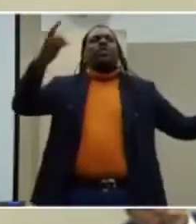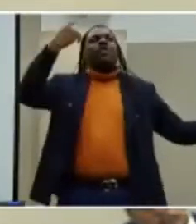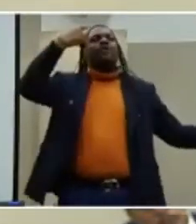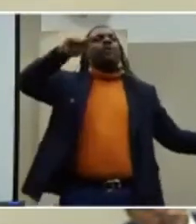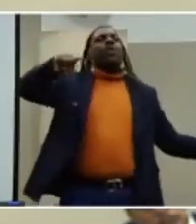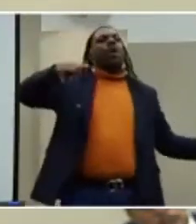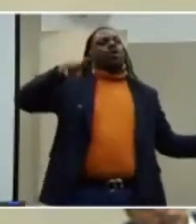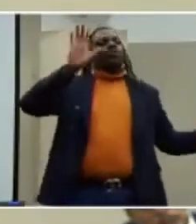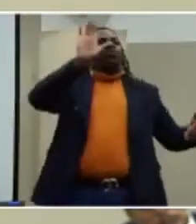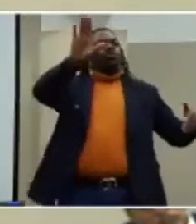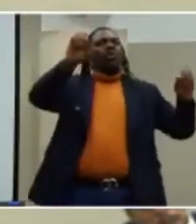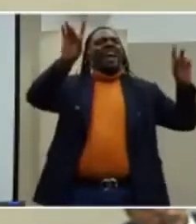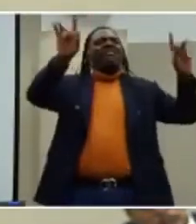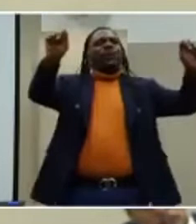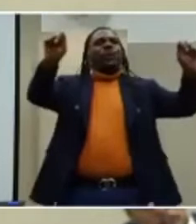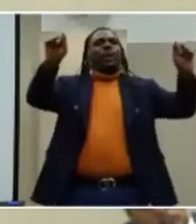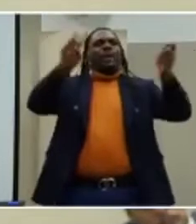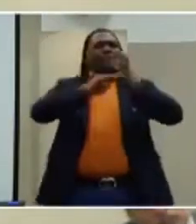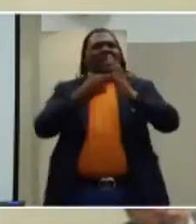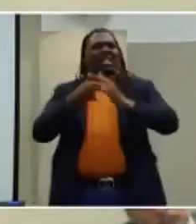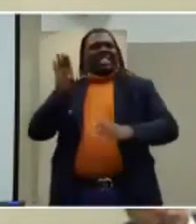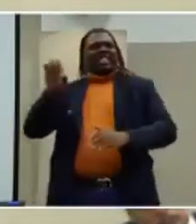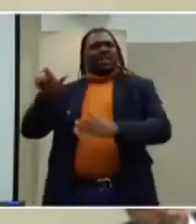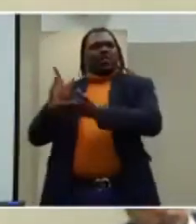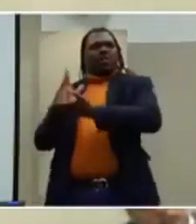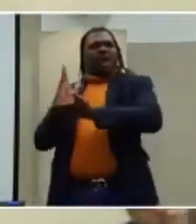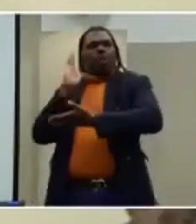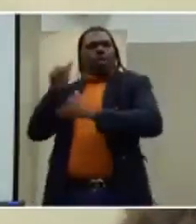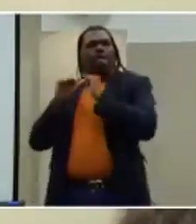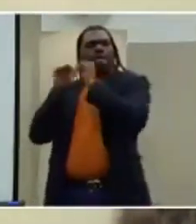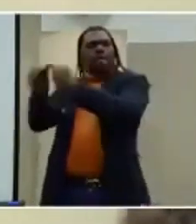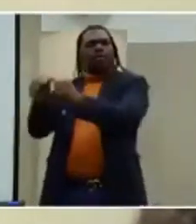and future efforts to secure this civil right.